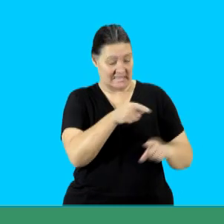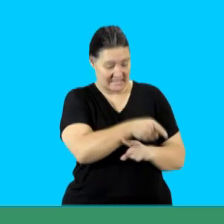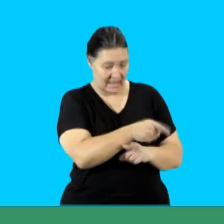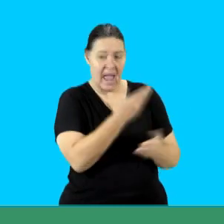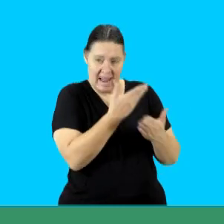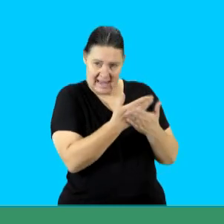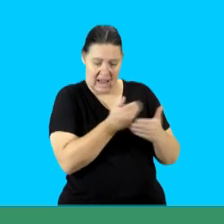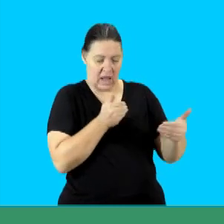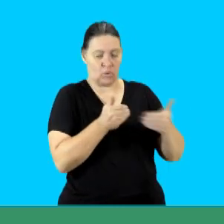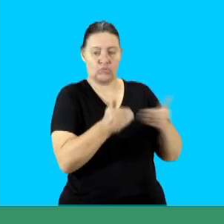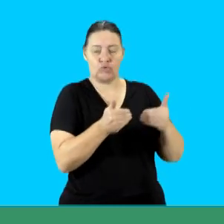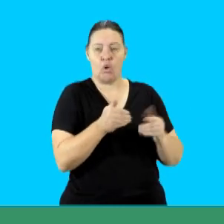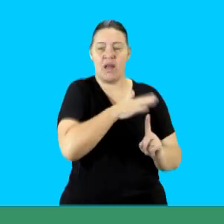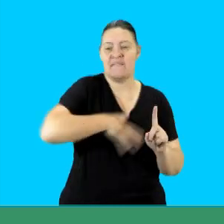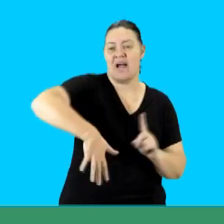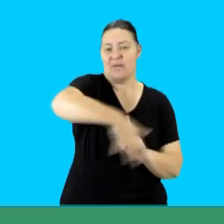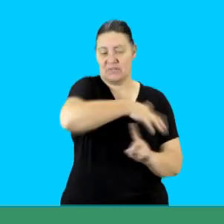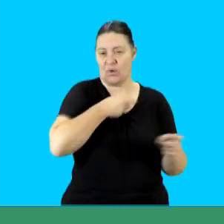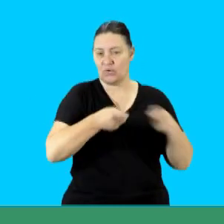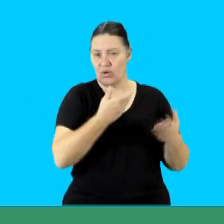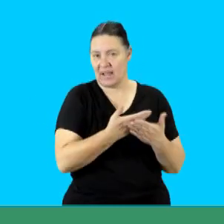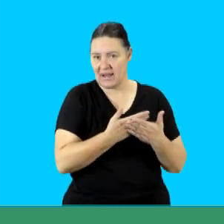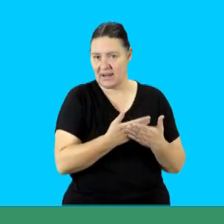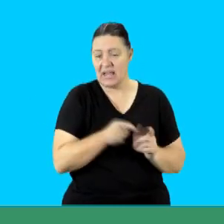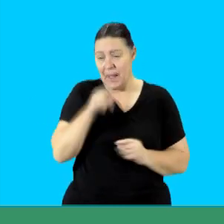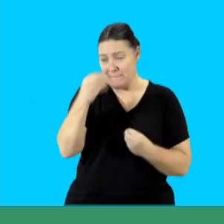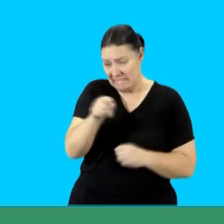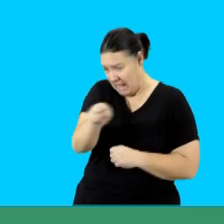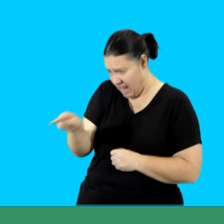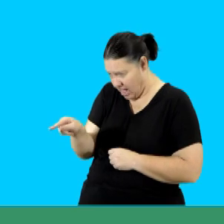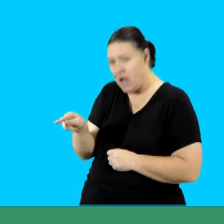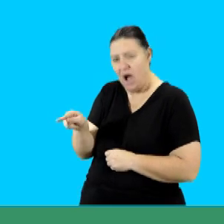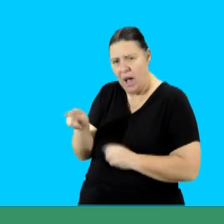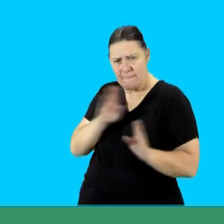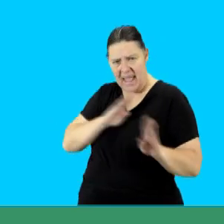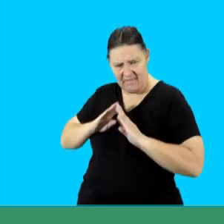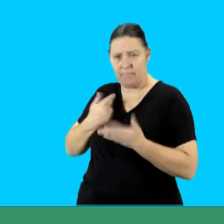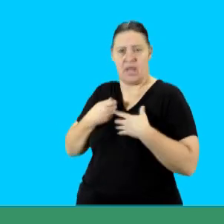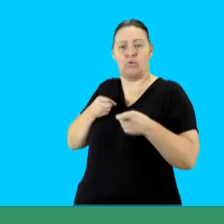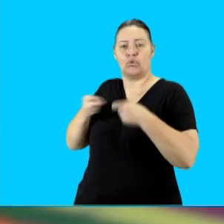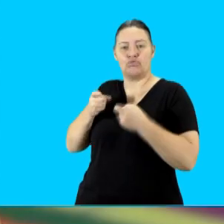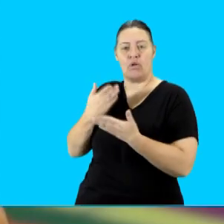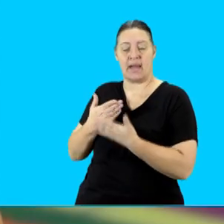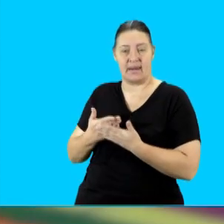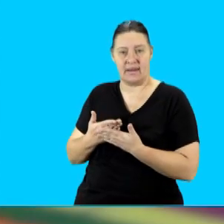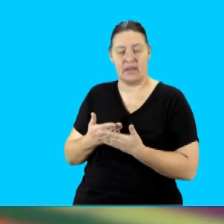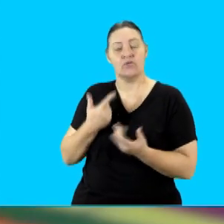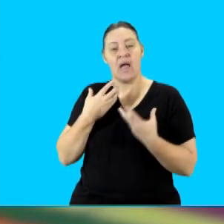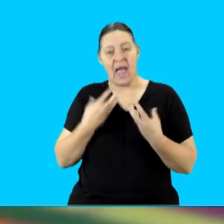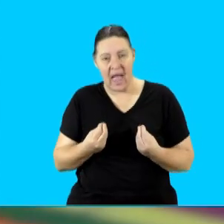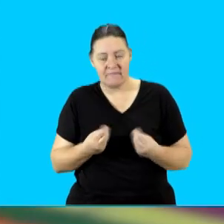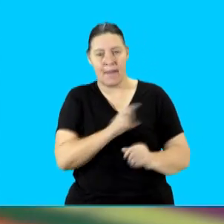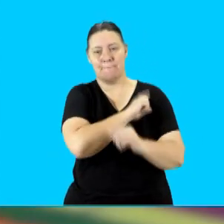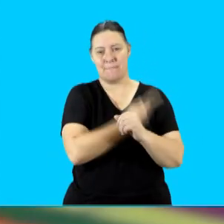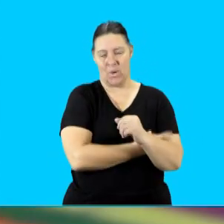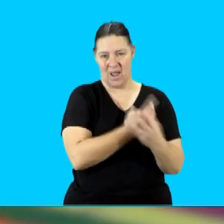to control its environment and the behavior of other businesses. So we have a certain degree